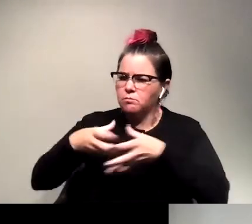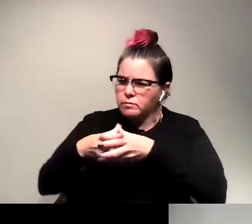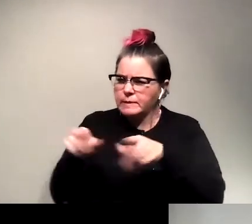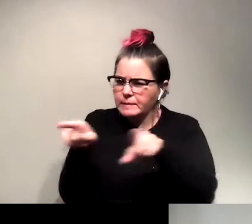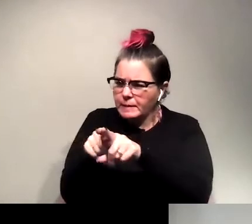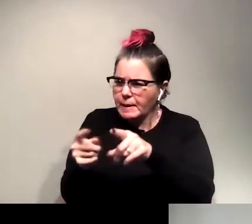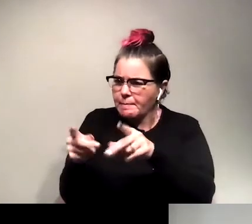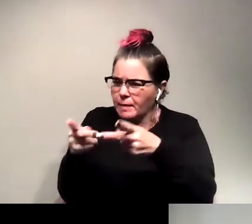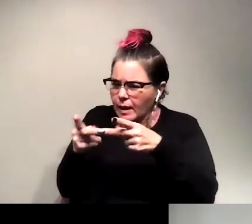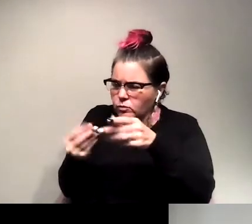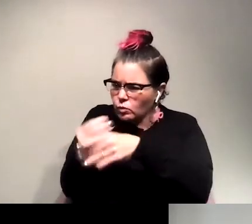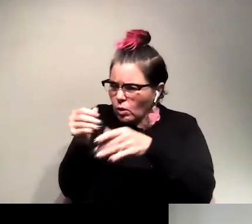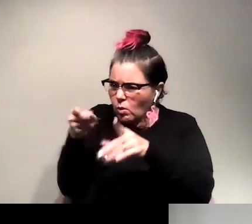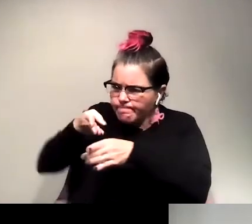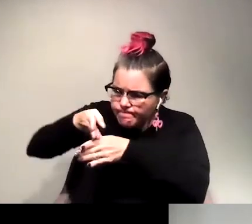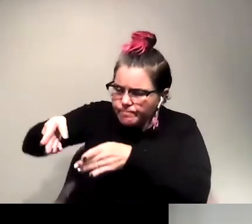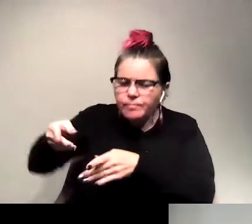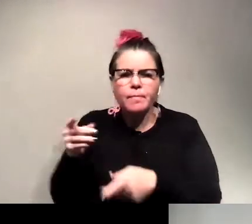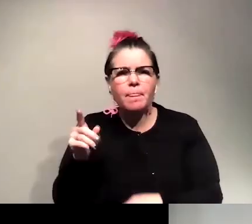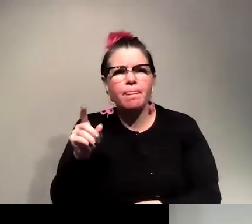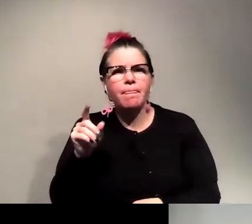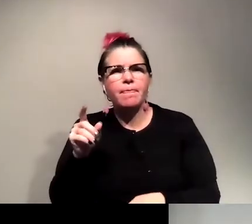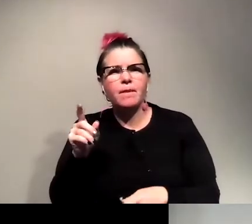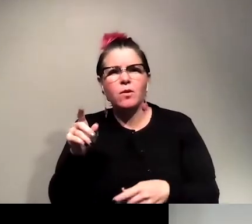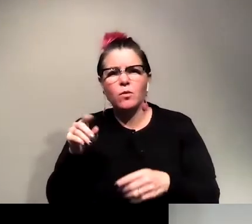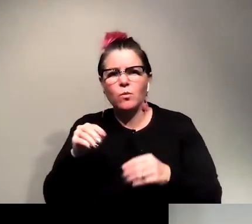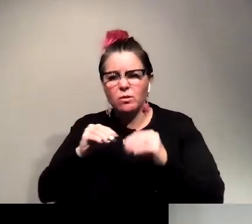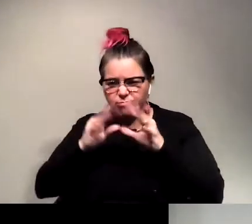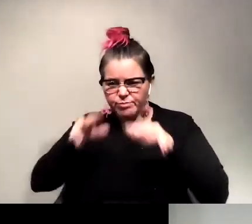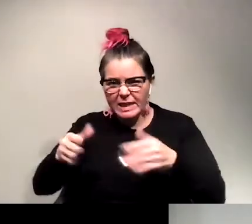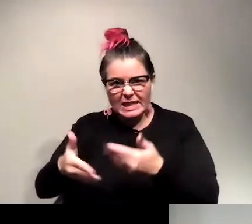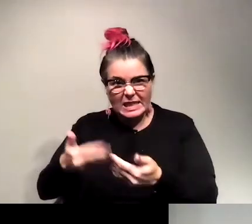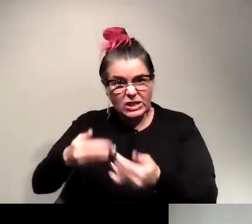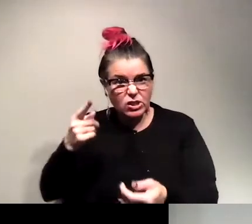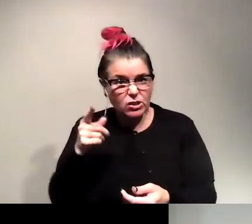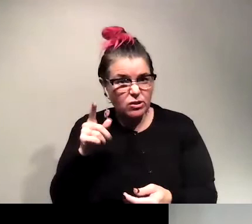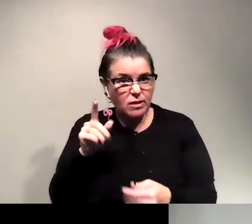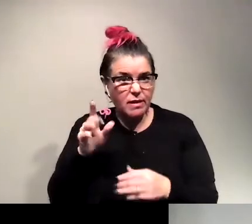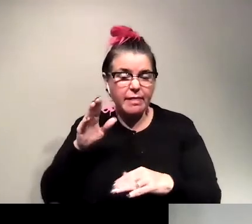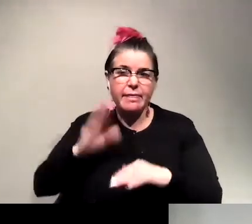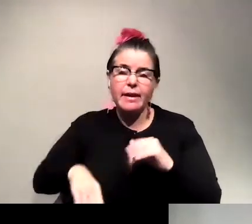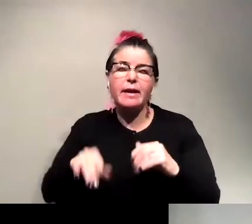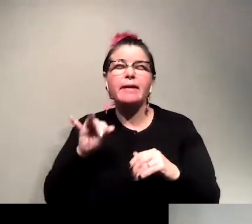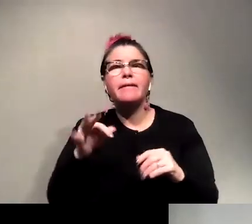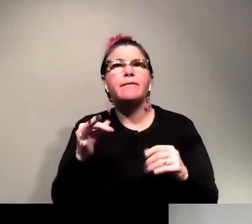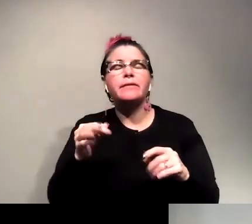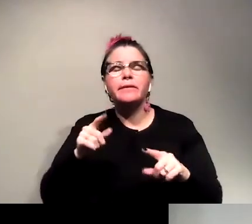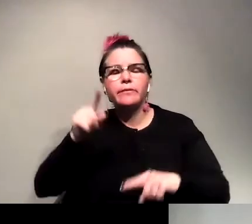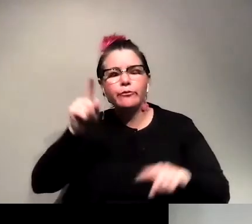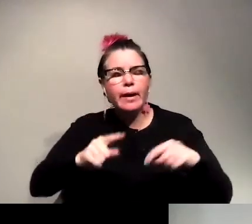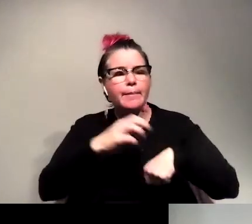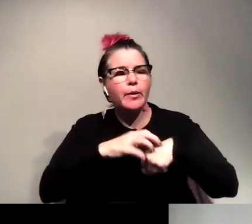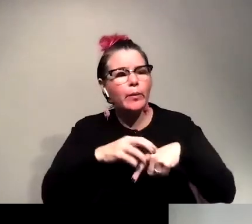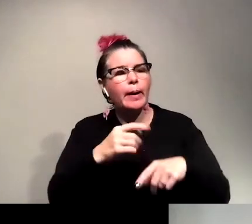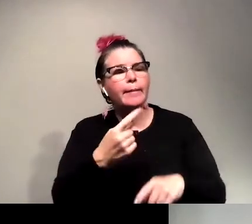Like, is it, does it transmit easier in those situations as opposed to like just like a random grape growing by